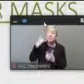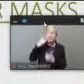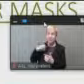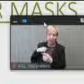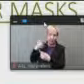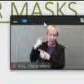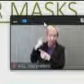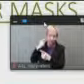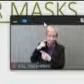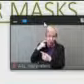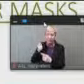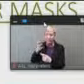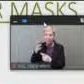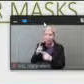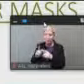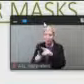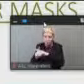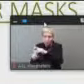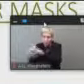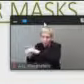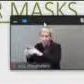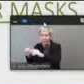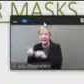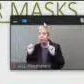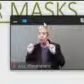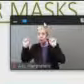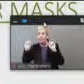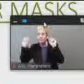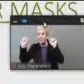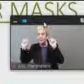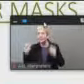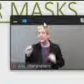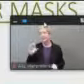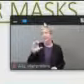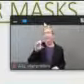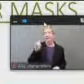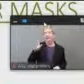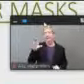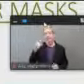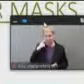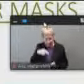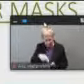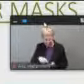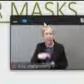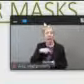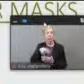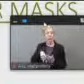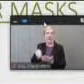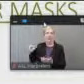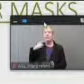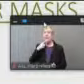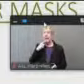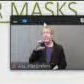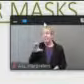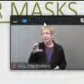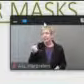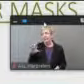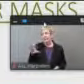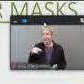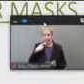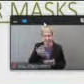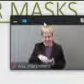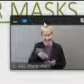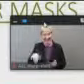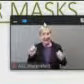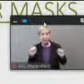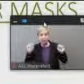in gyms, and one was from the CDC, a detailed report. And if you read the report, the particular gym in question